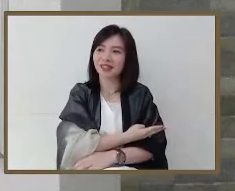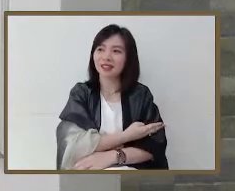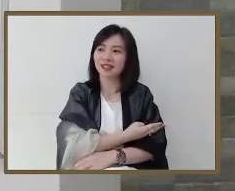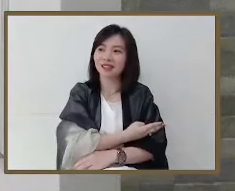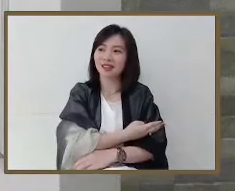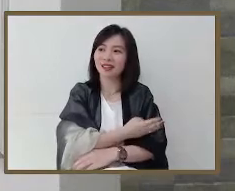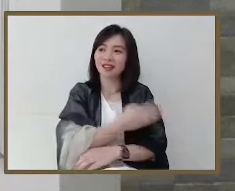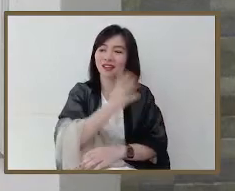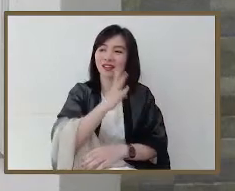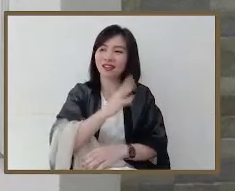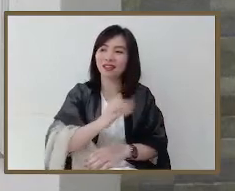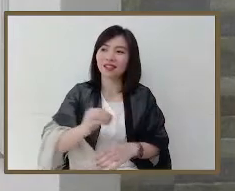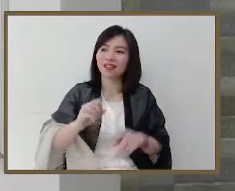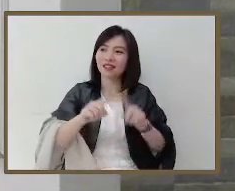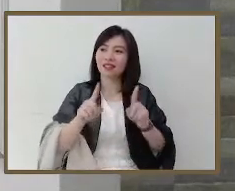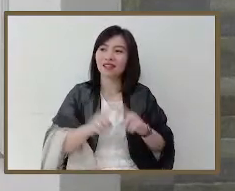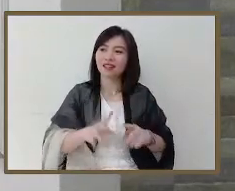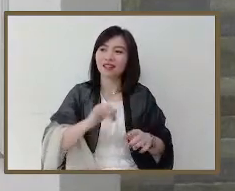Son, I